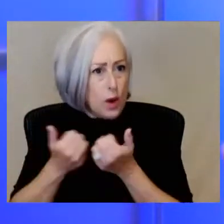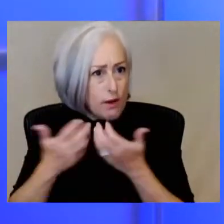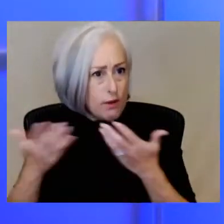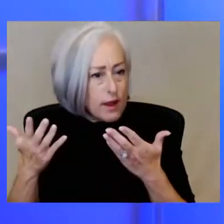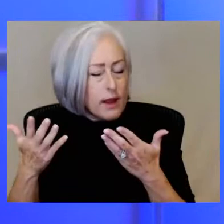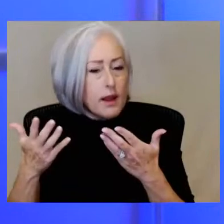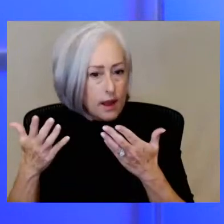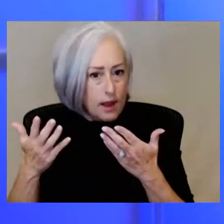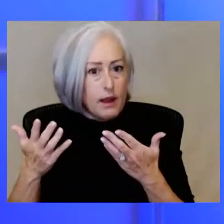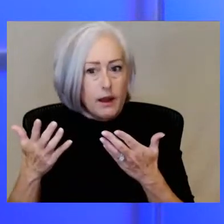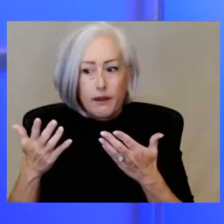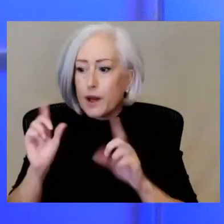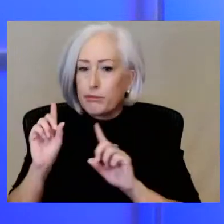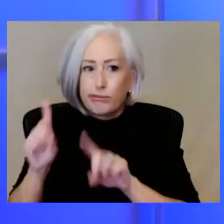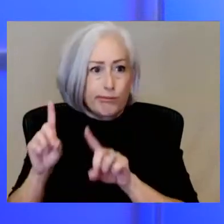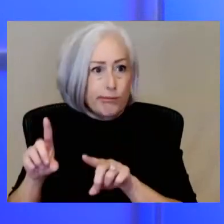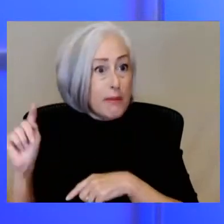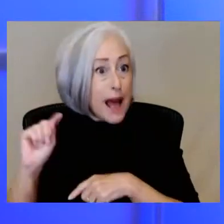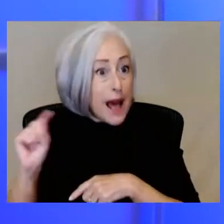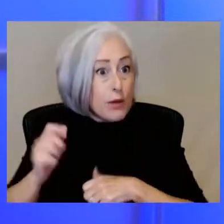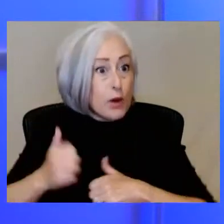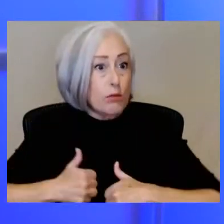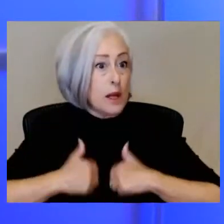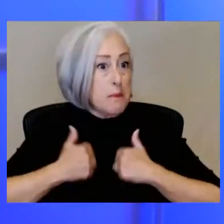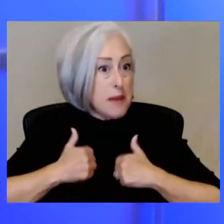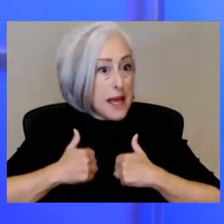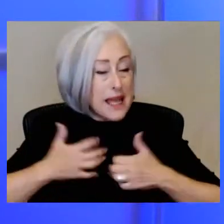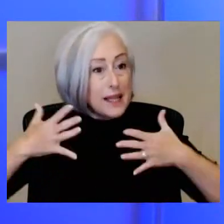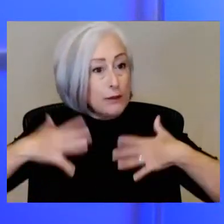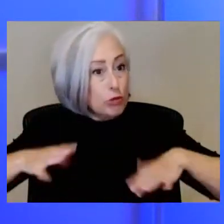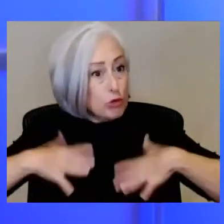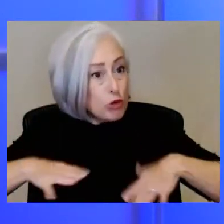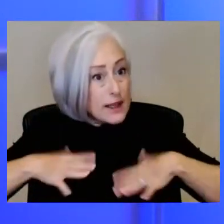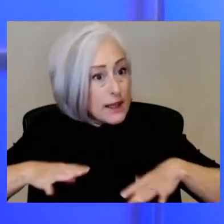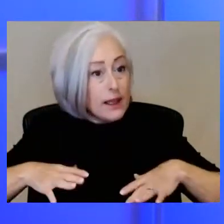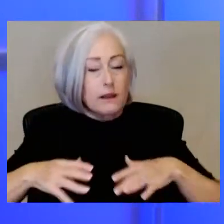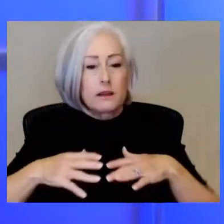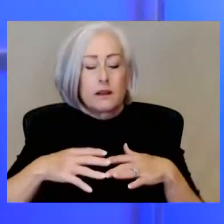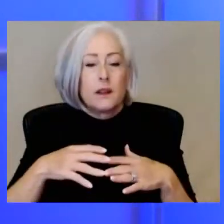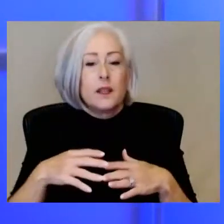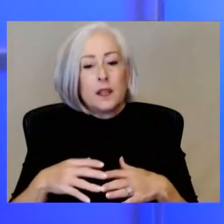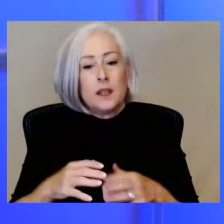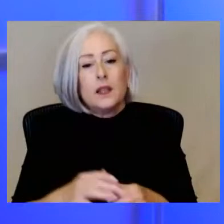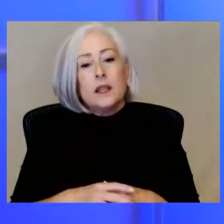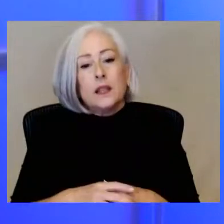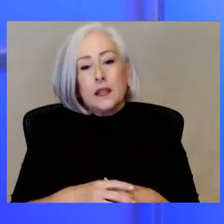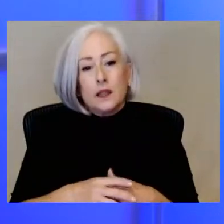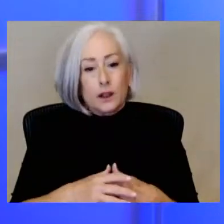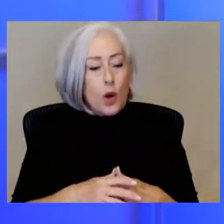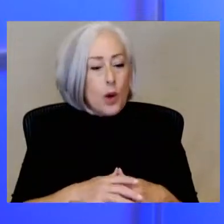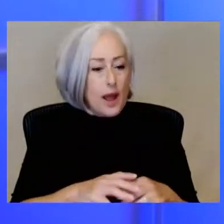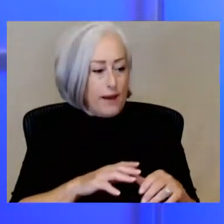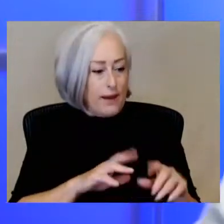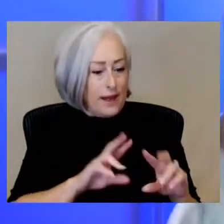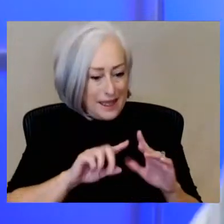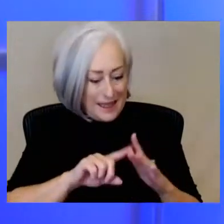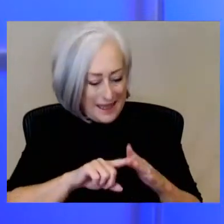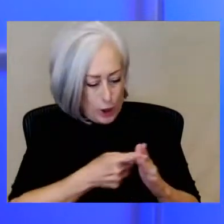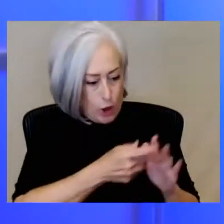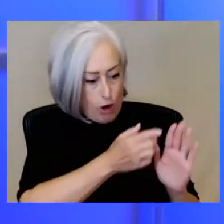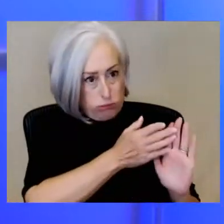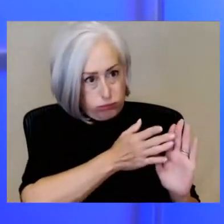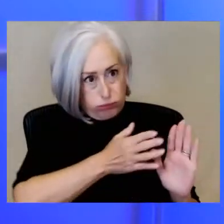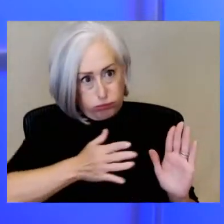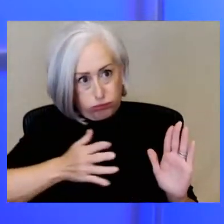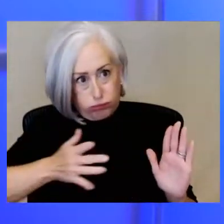going to the bathroom to bathing and dressing, and but those sort of very mild, moderate, and